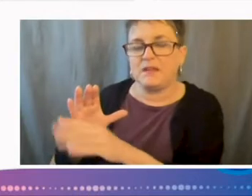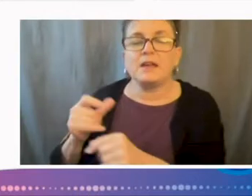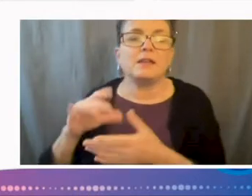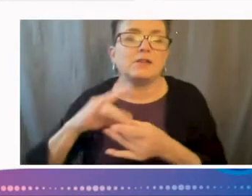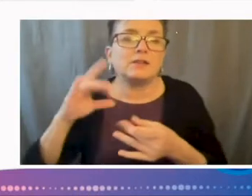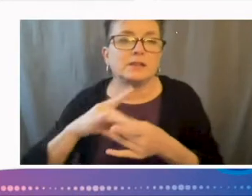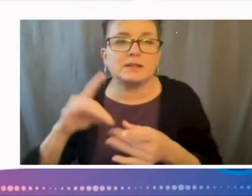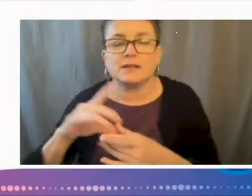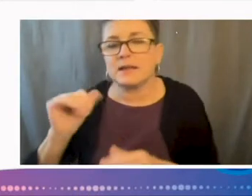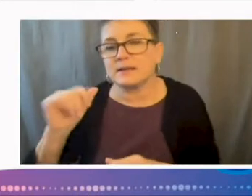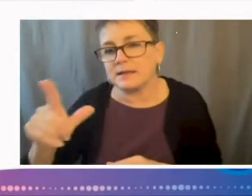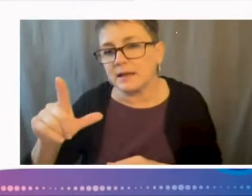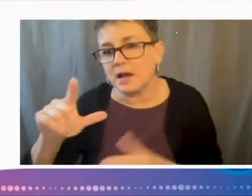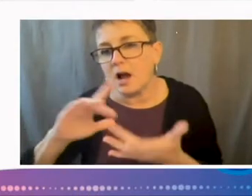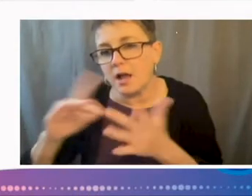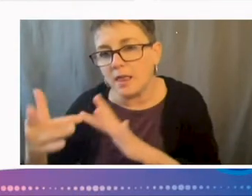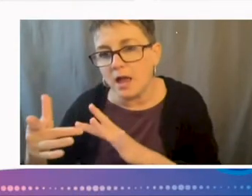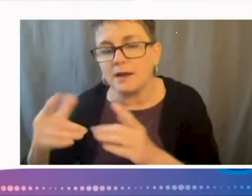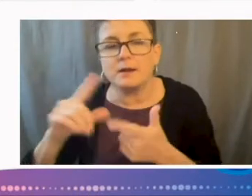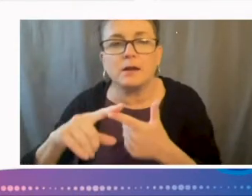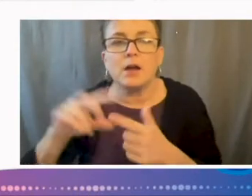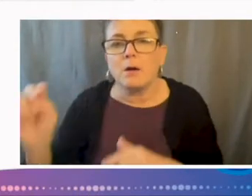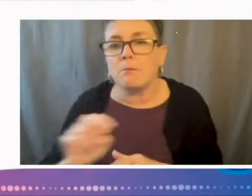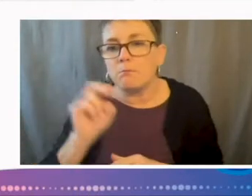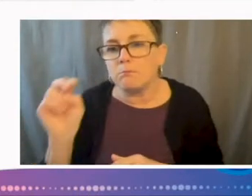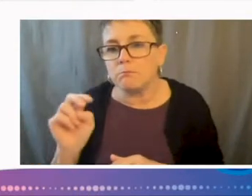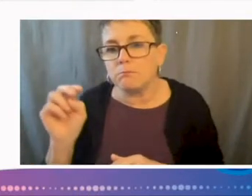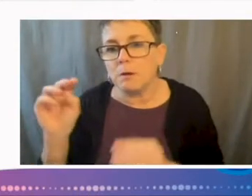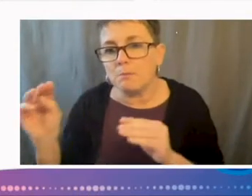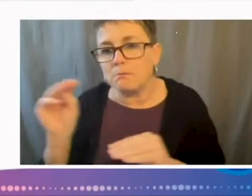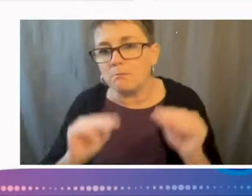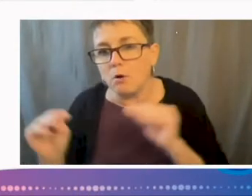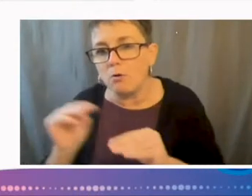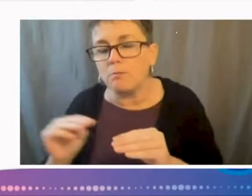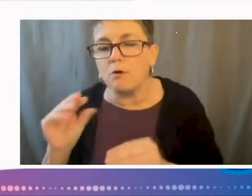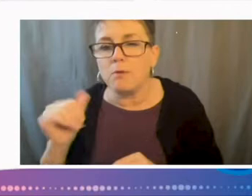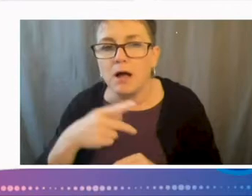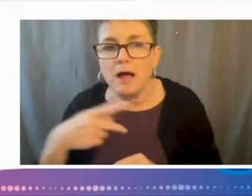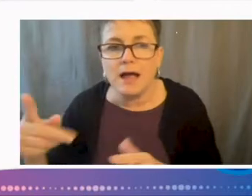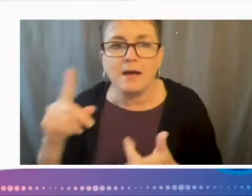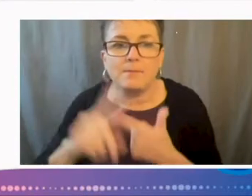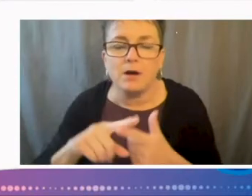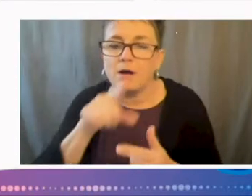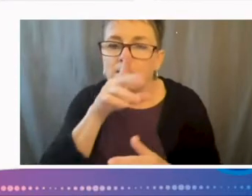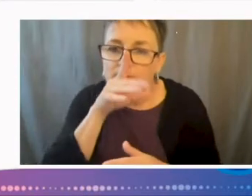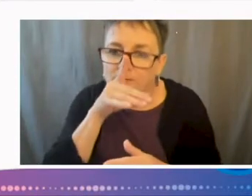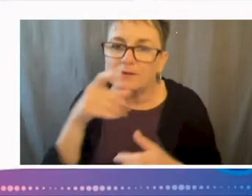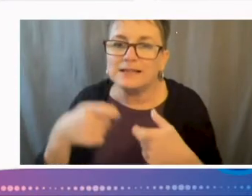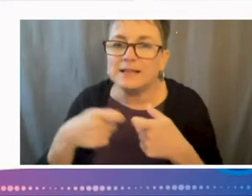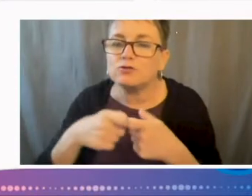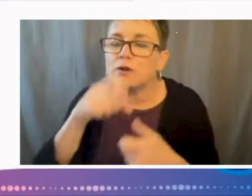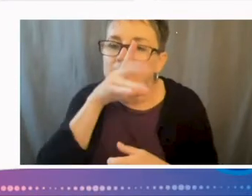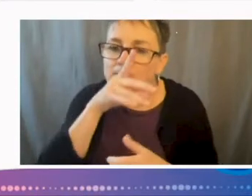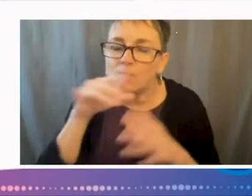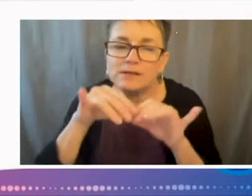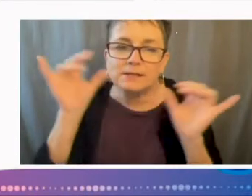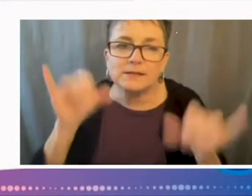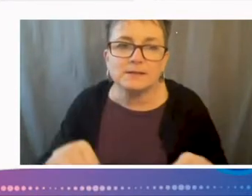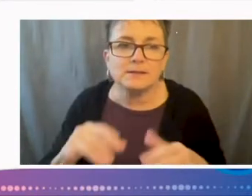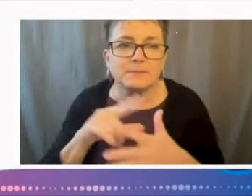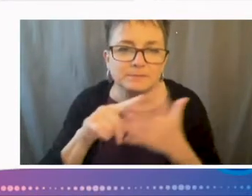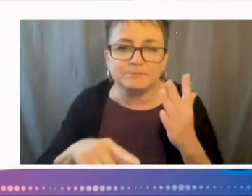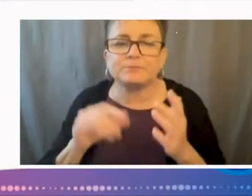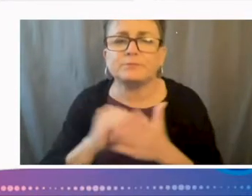mobile app, the interactive voice response system, and our electronic fare option, Easy Wallet. We wanted to highlight